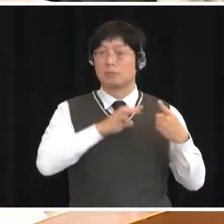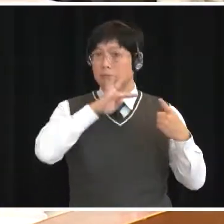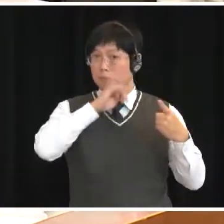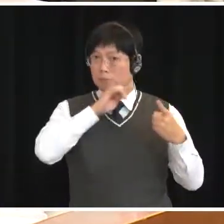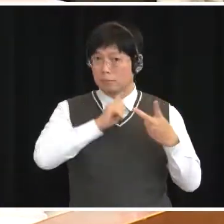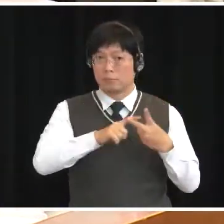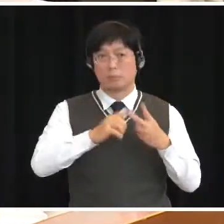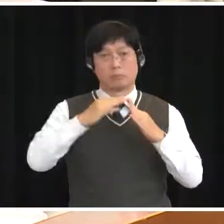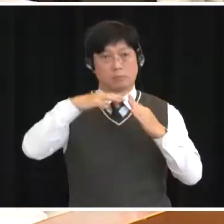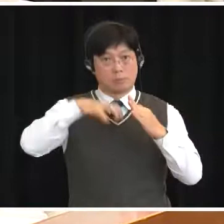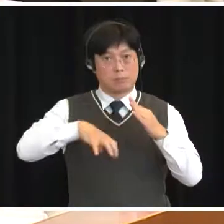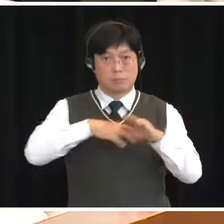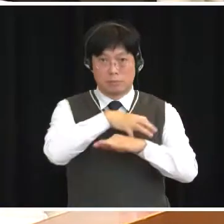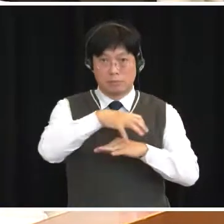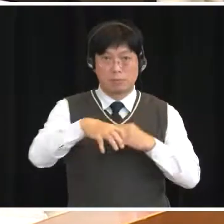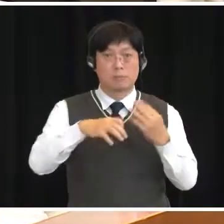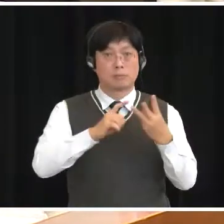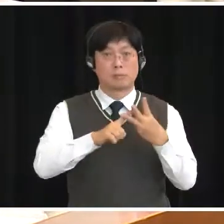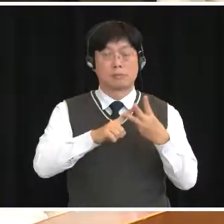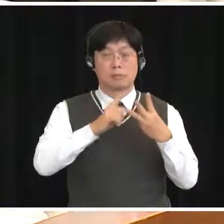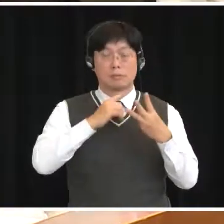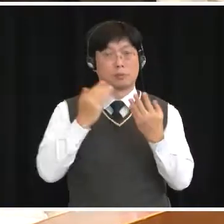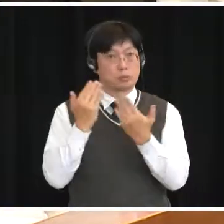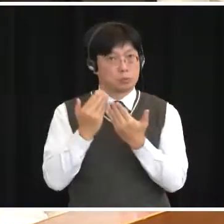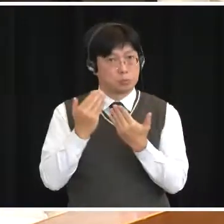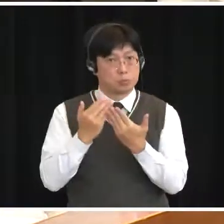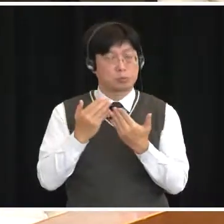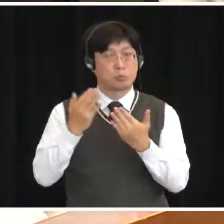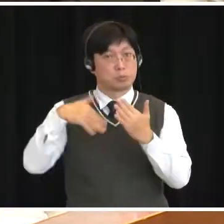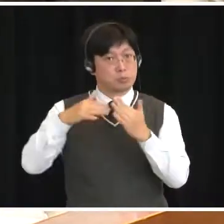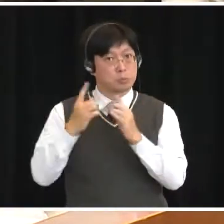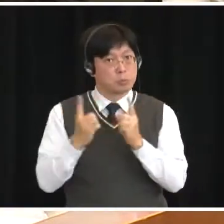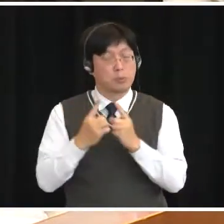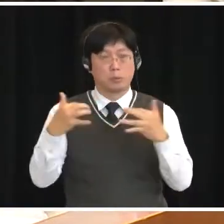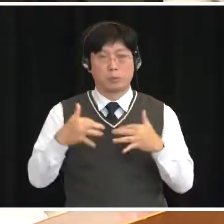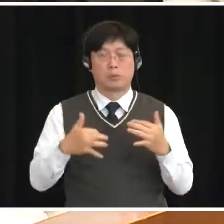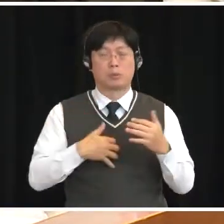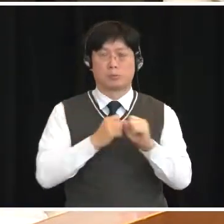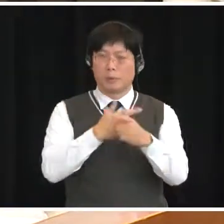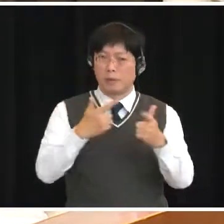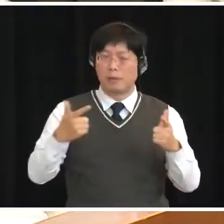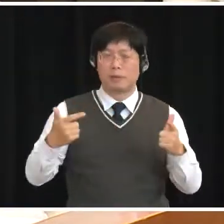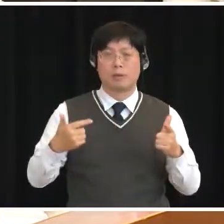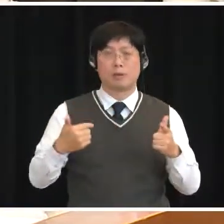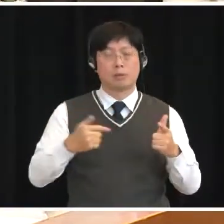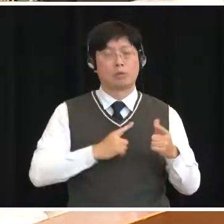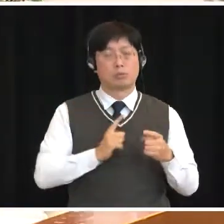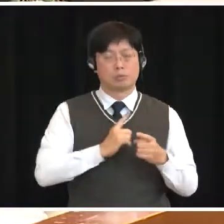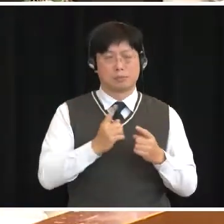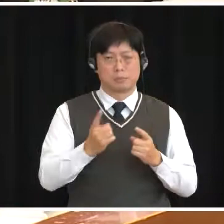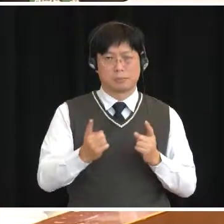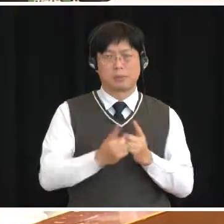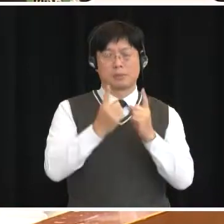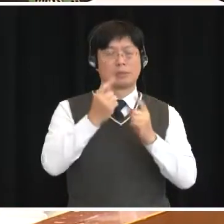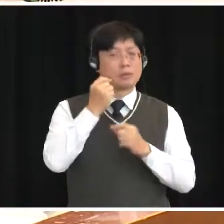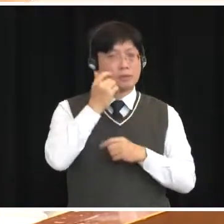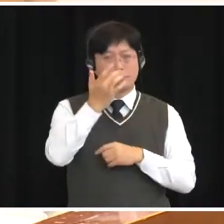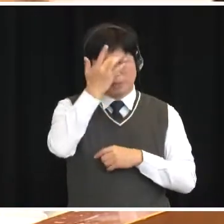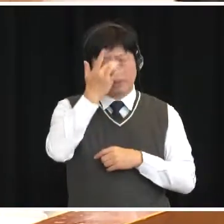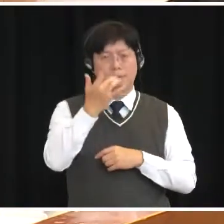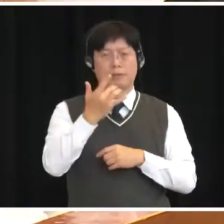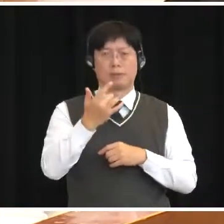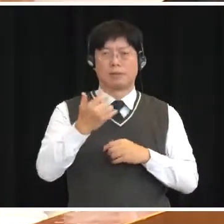we have to consider the age, the family, the school, the issue a child is facing.